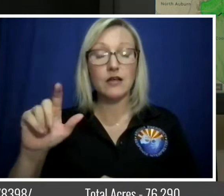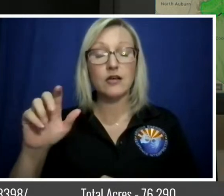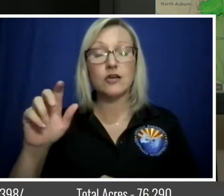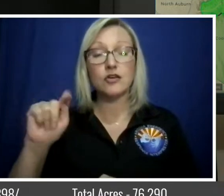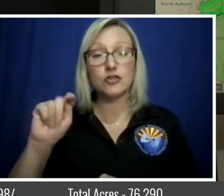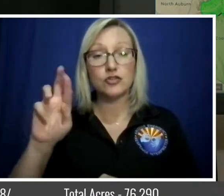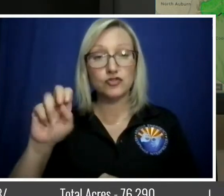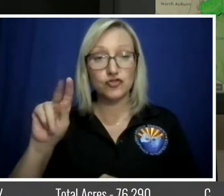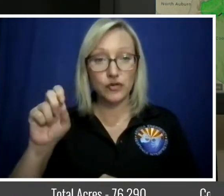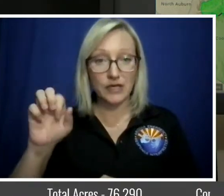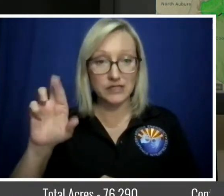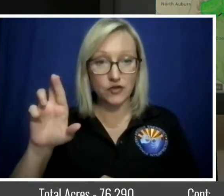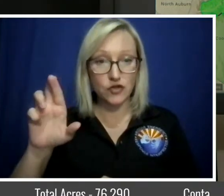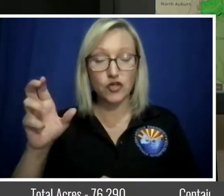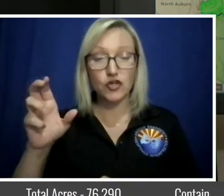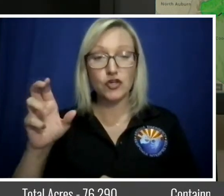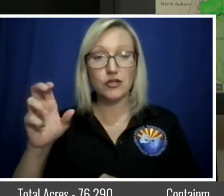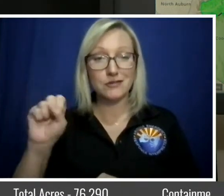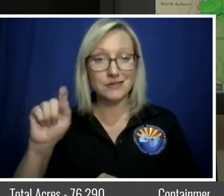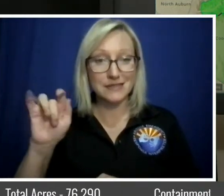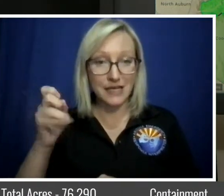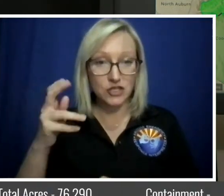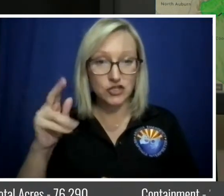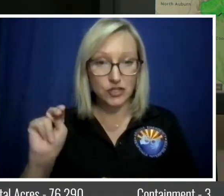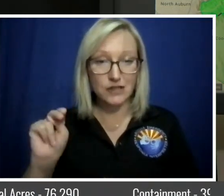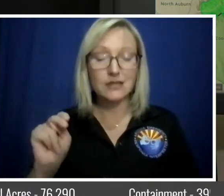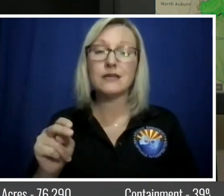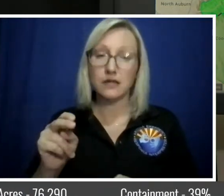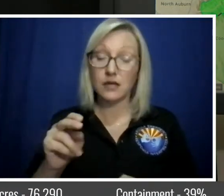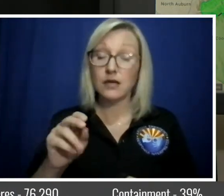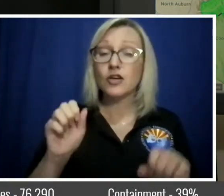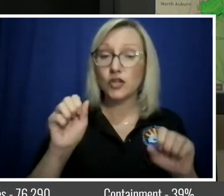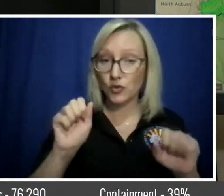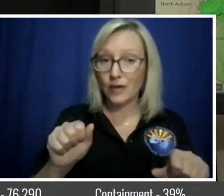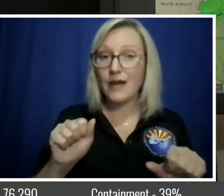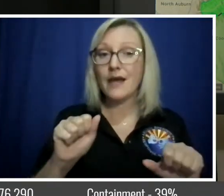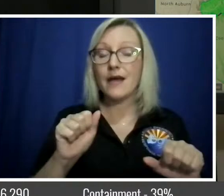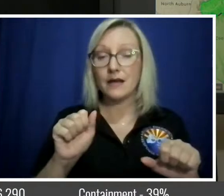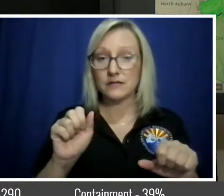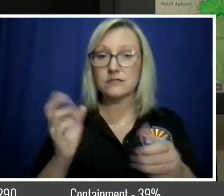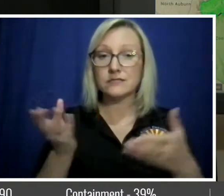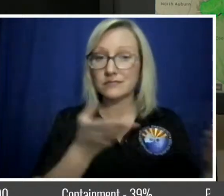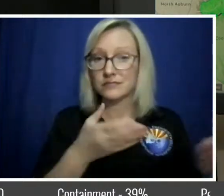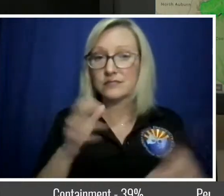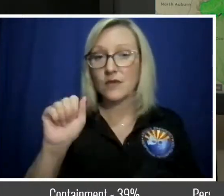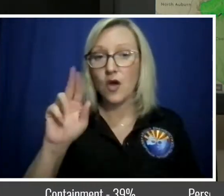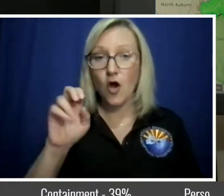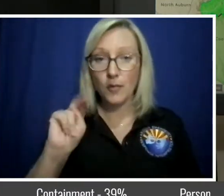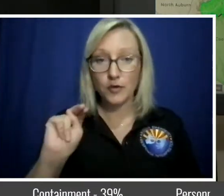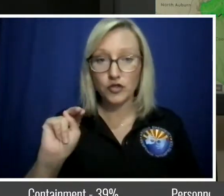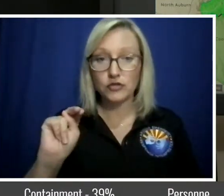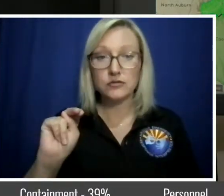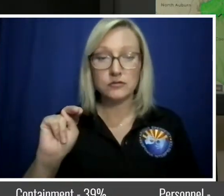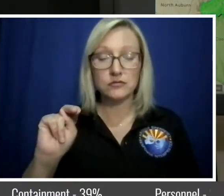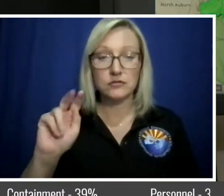Auburn Transfer Station in lieu of the Forest Hill Transfer Station being closed. They do ask that you do not bring